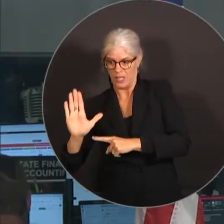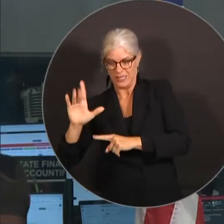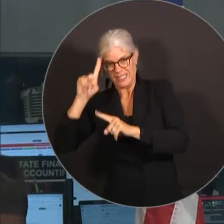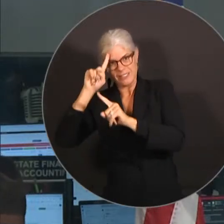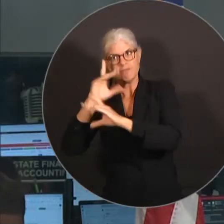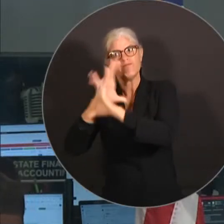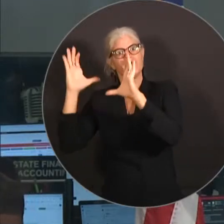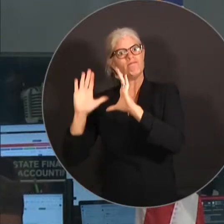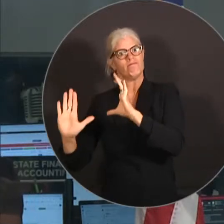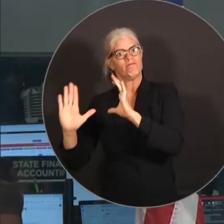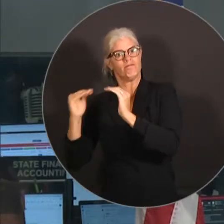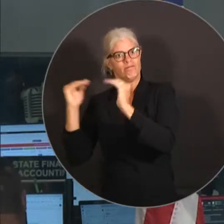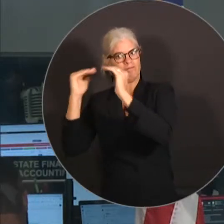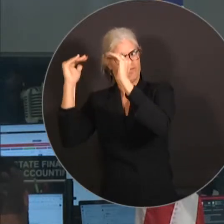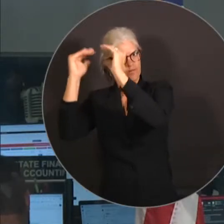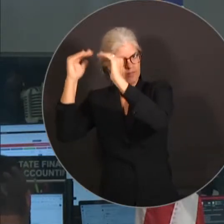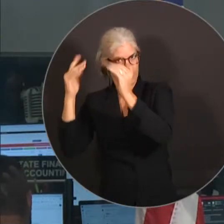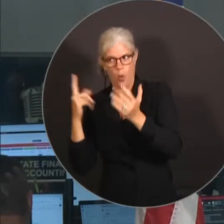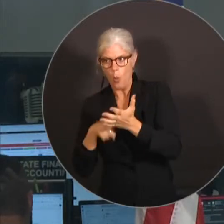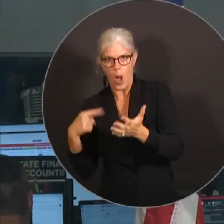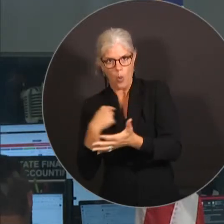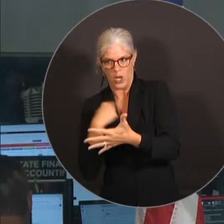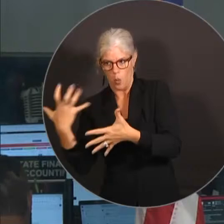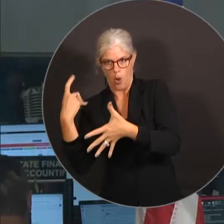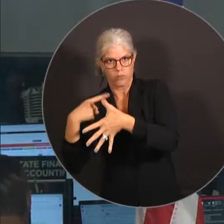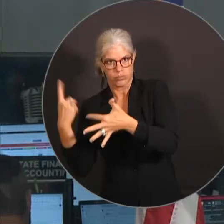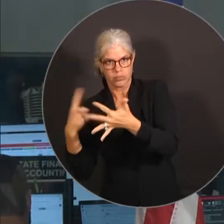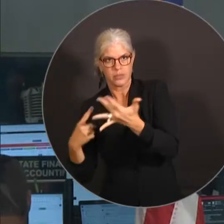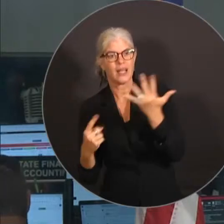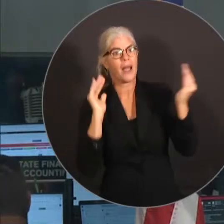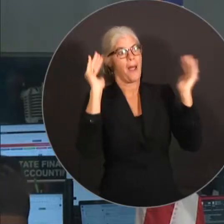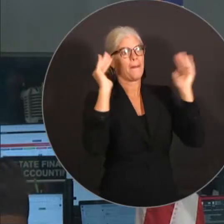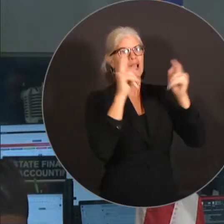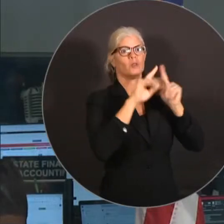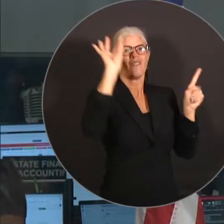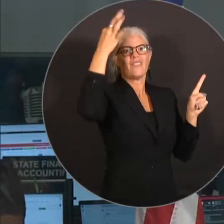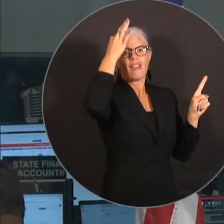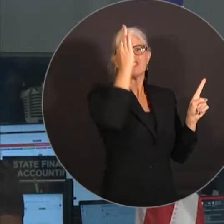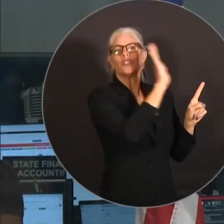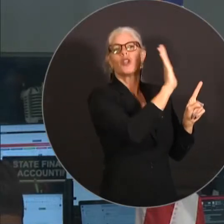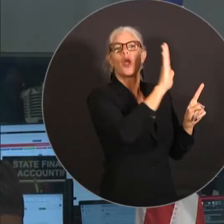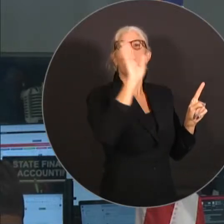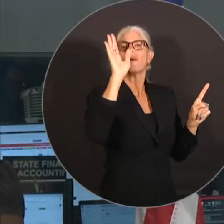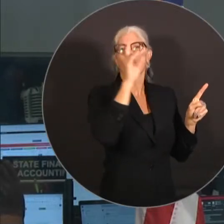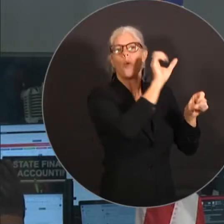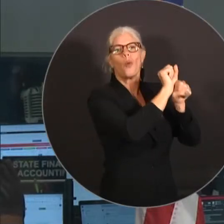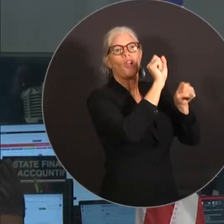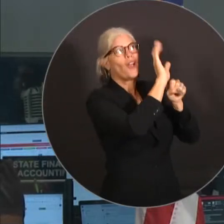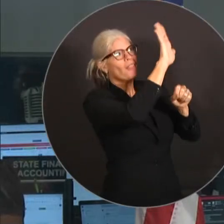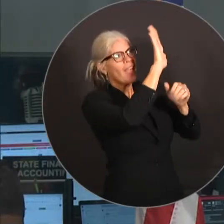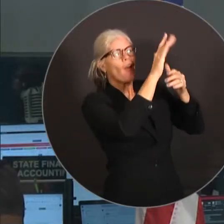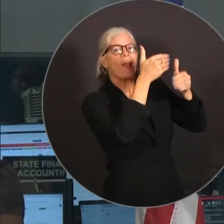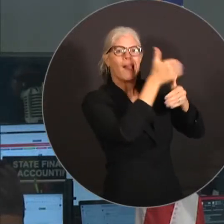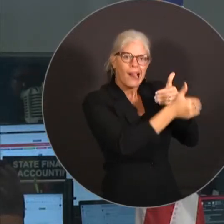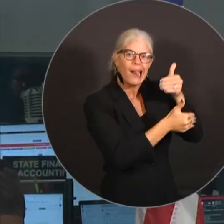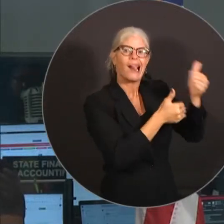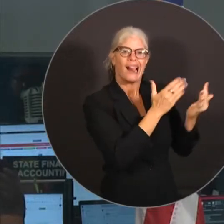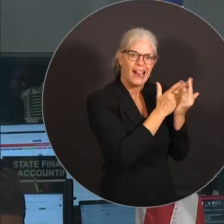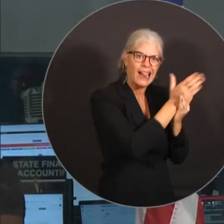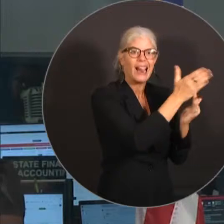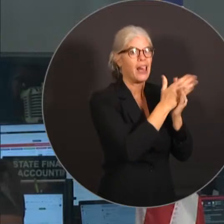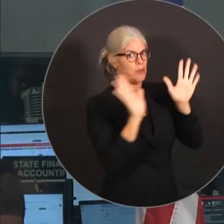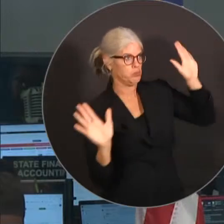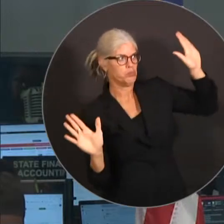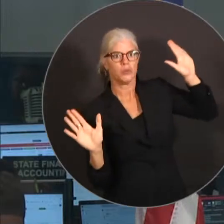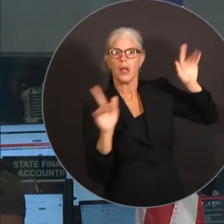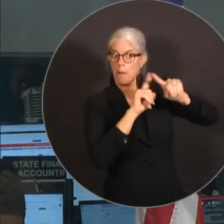we get this stuff done quick, and maybe how the federal bureaucracies have typically worked. But I think that we have had very good conversations.